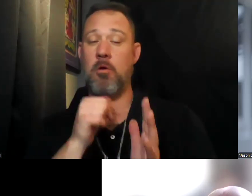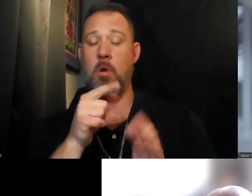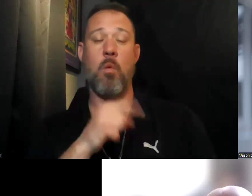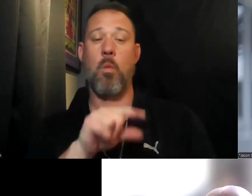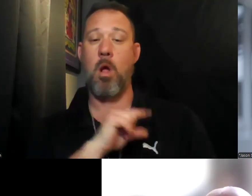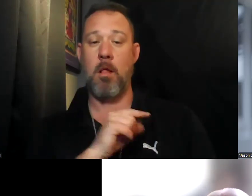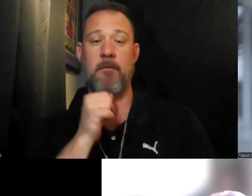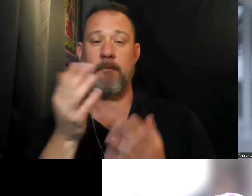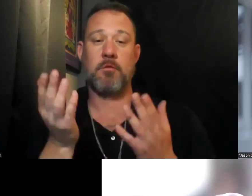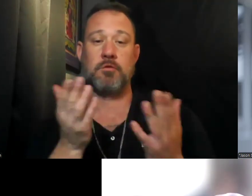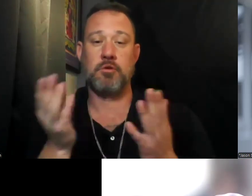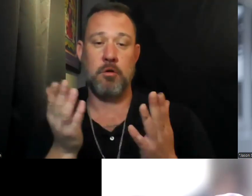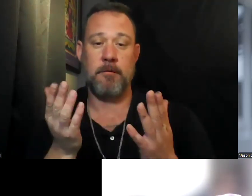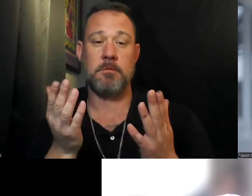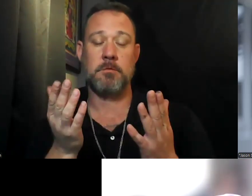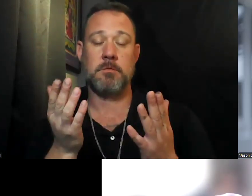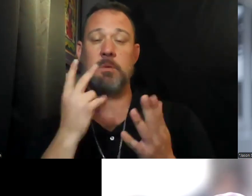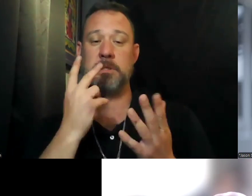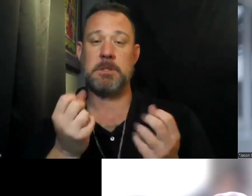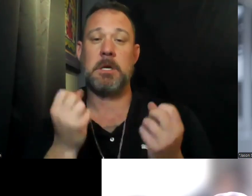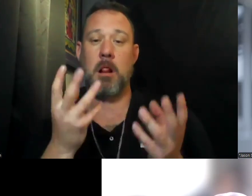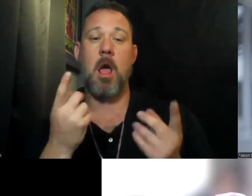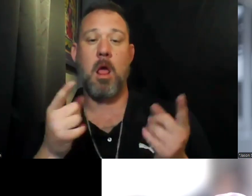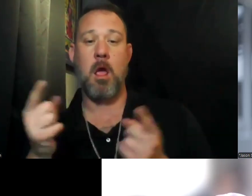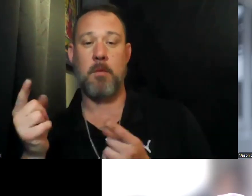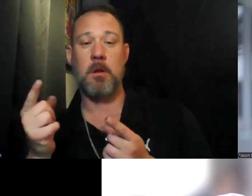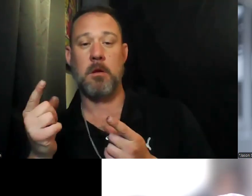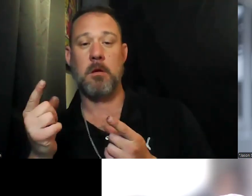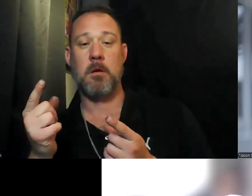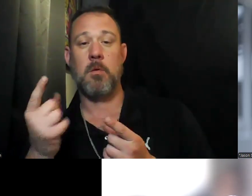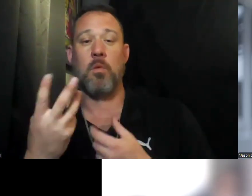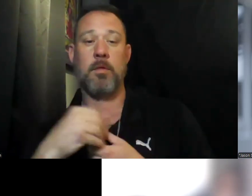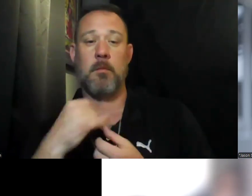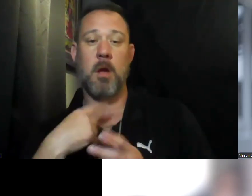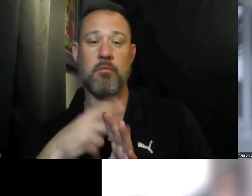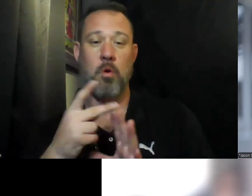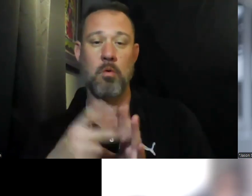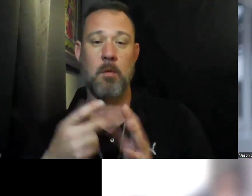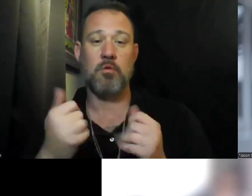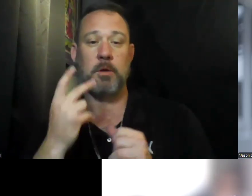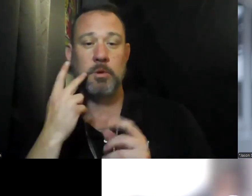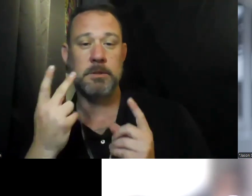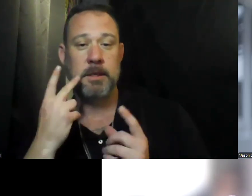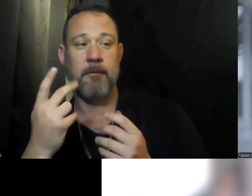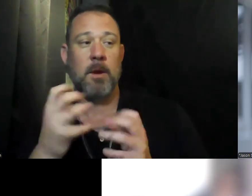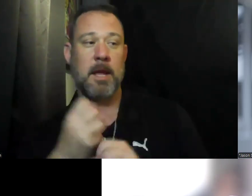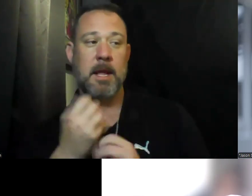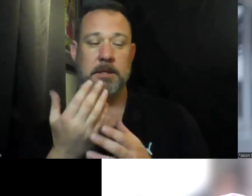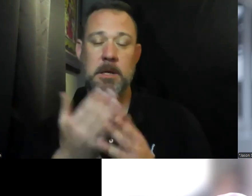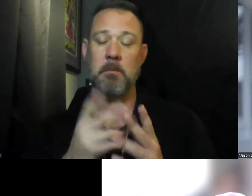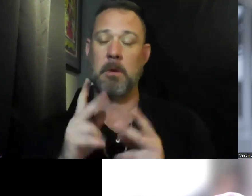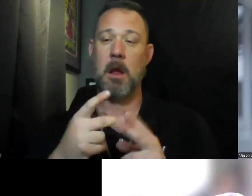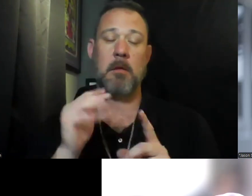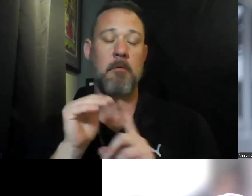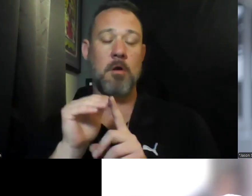for certain services. We've been seeing a lot of those. And within my program, we're kind of trying to see if we can get some consultation. I feel like